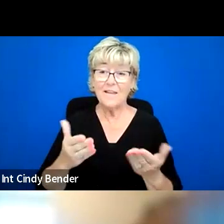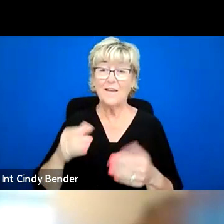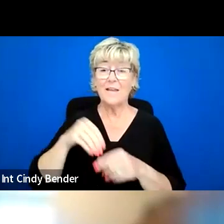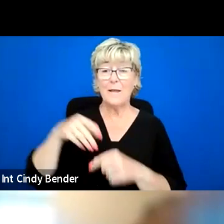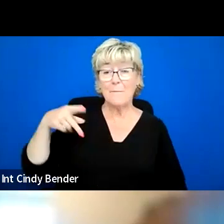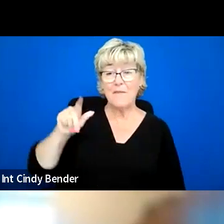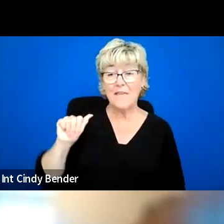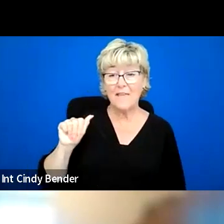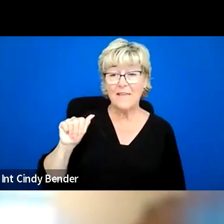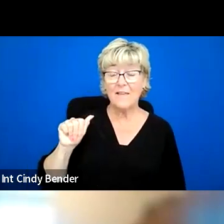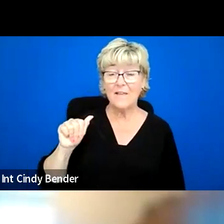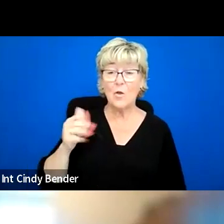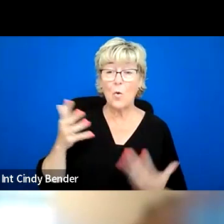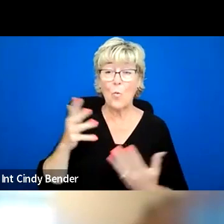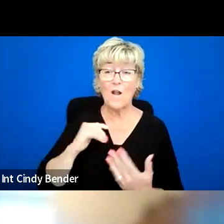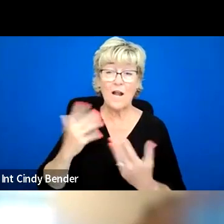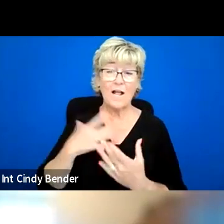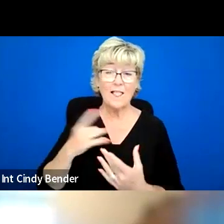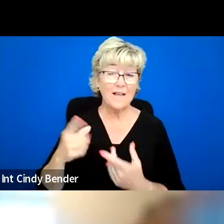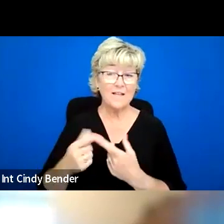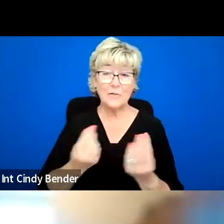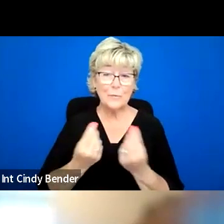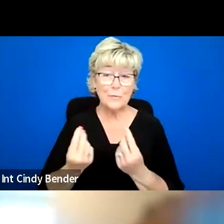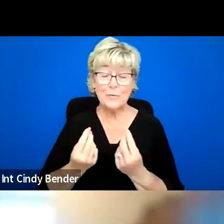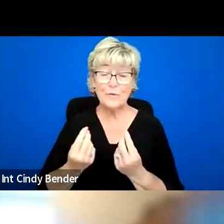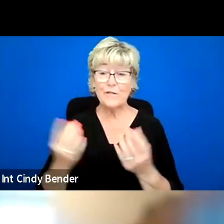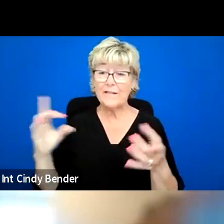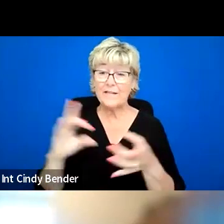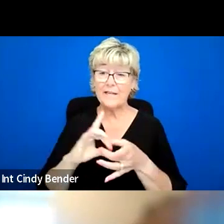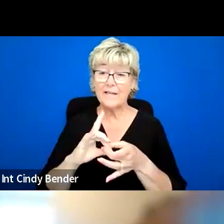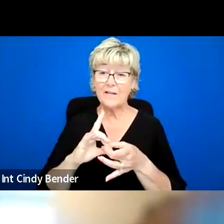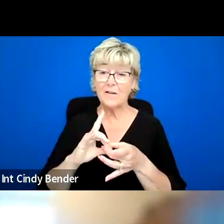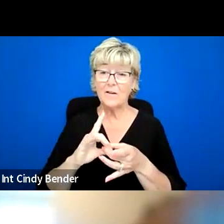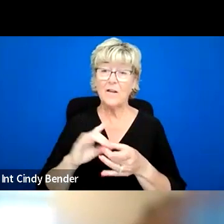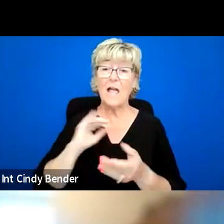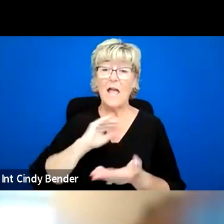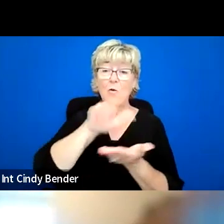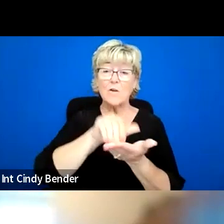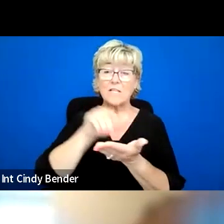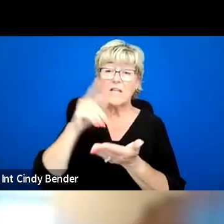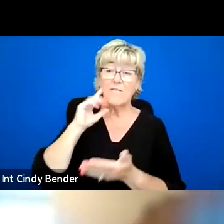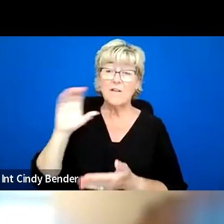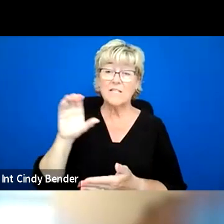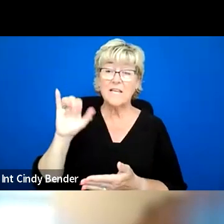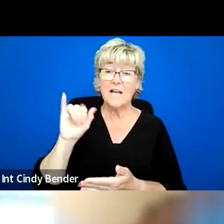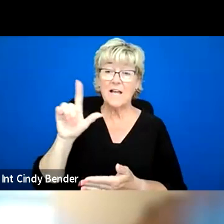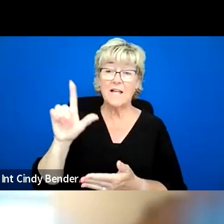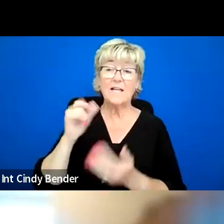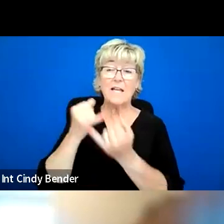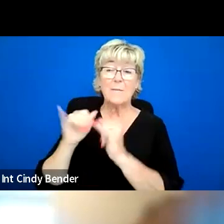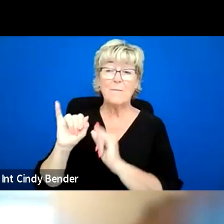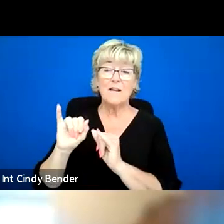Pennsylvania, what I like to do is connect with our Centers for Independent Living and our